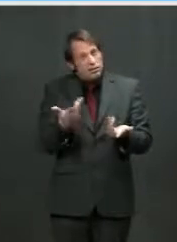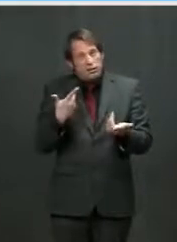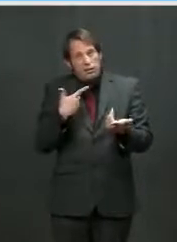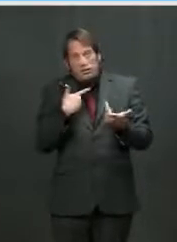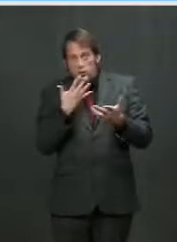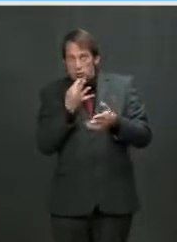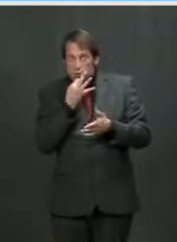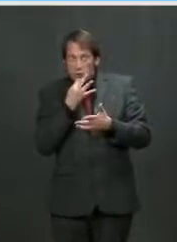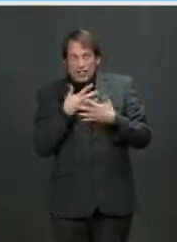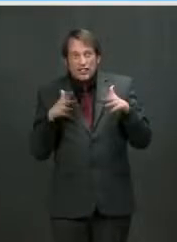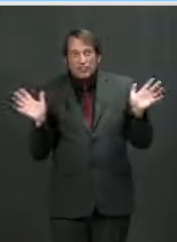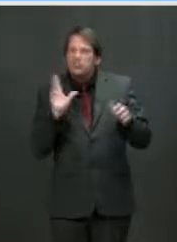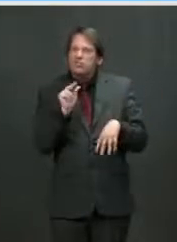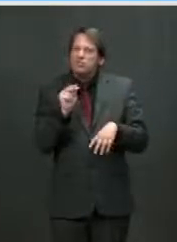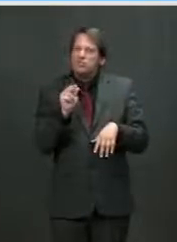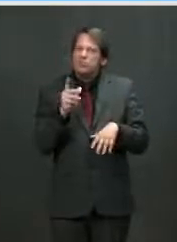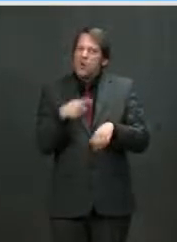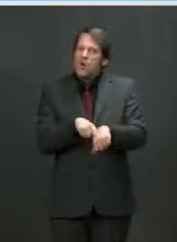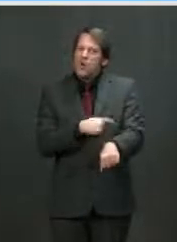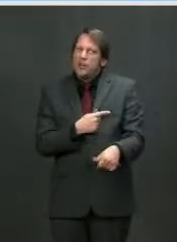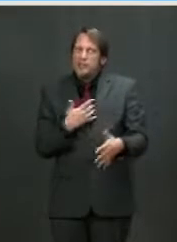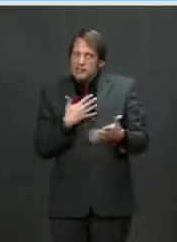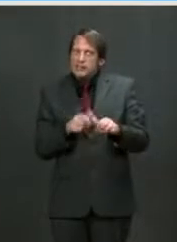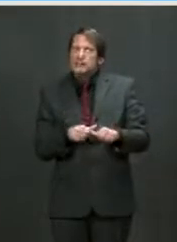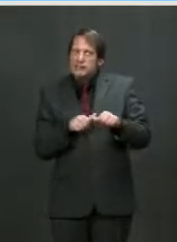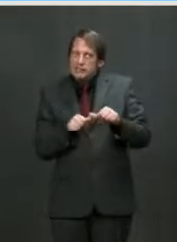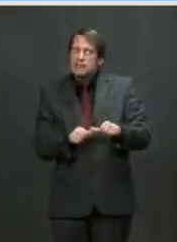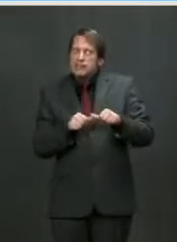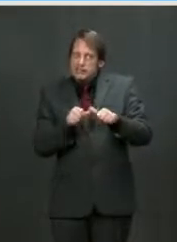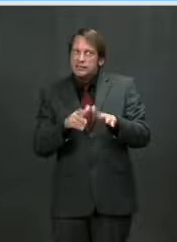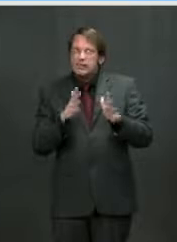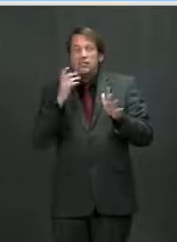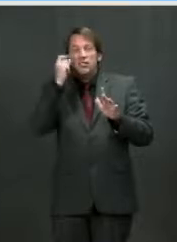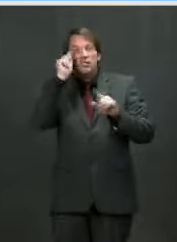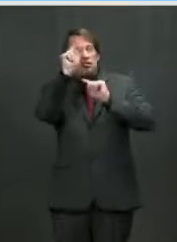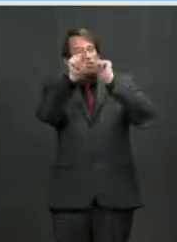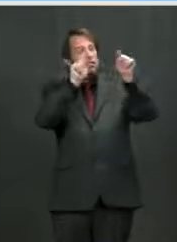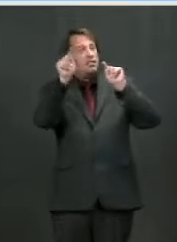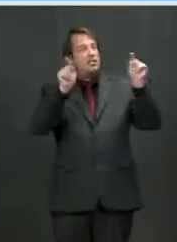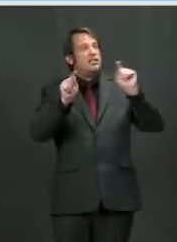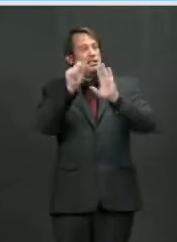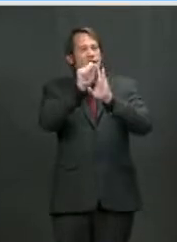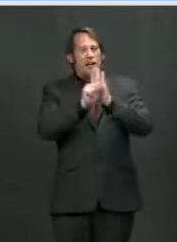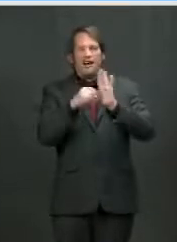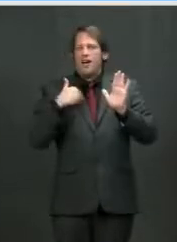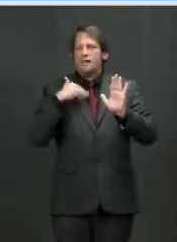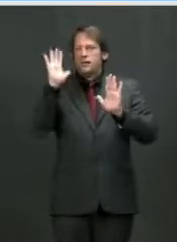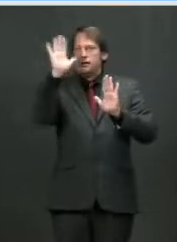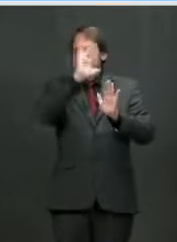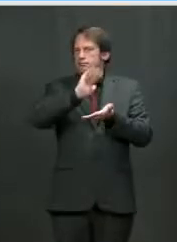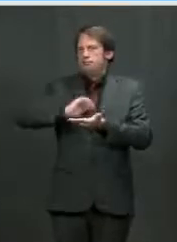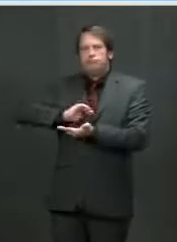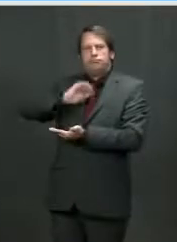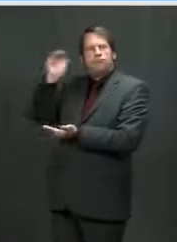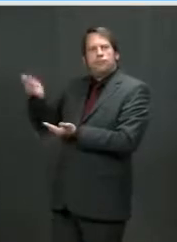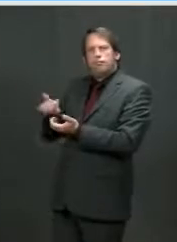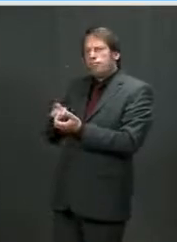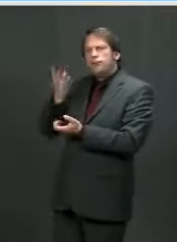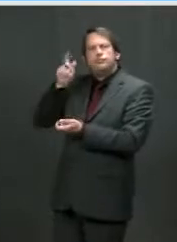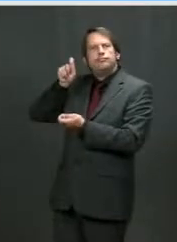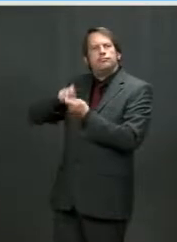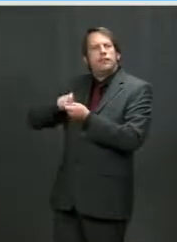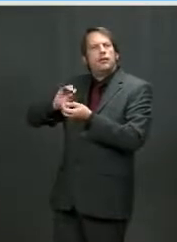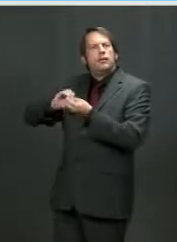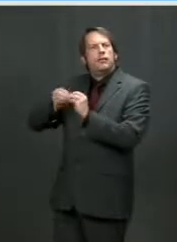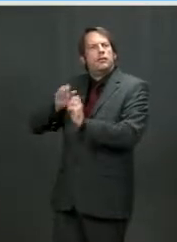country to a place where each of our states has reached the number of vaccinations that the population can handle. So by and